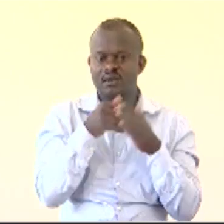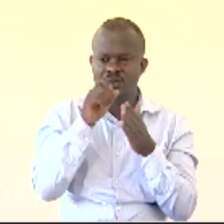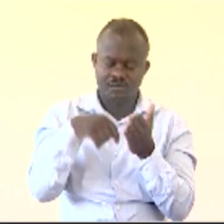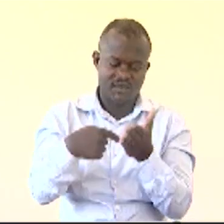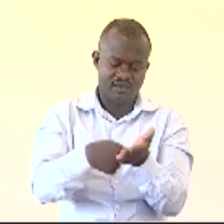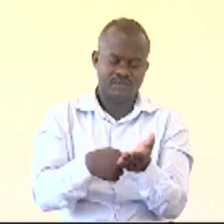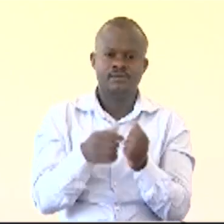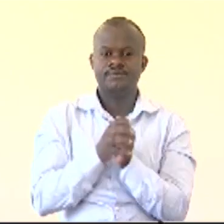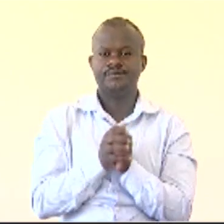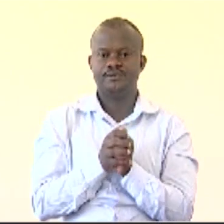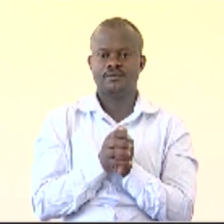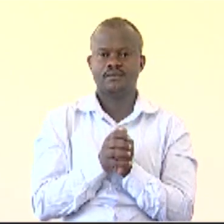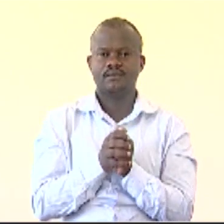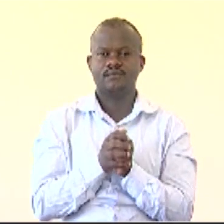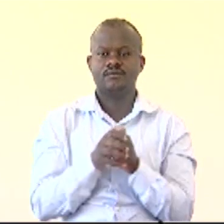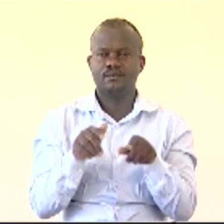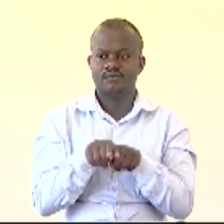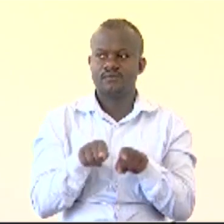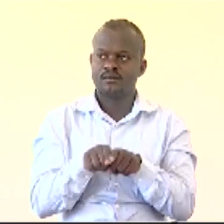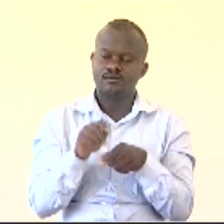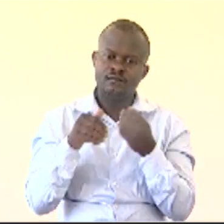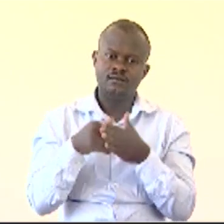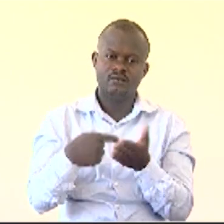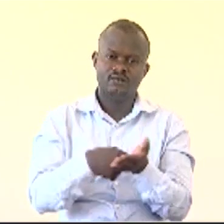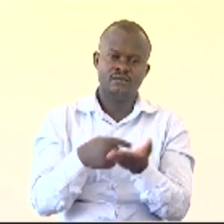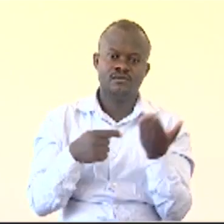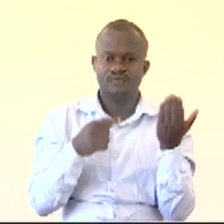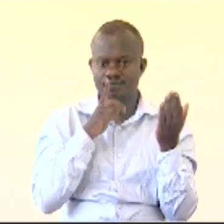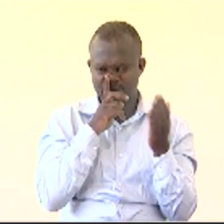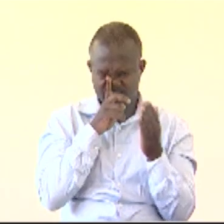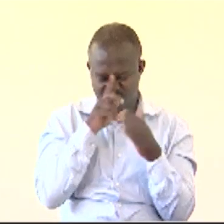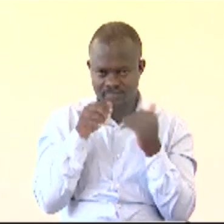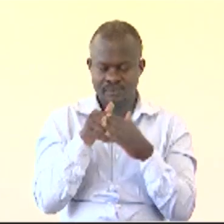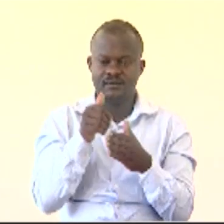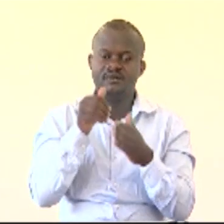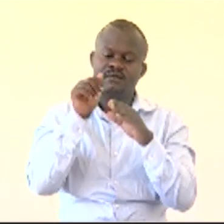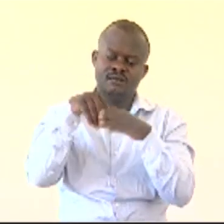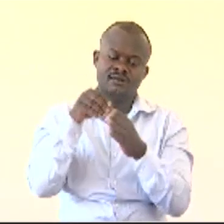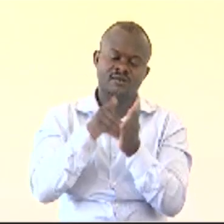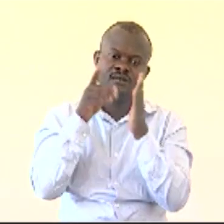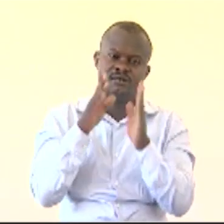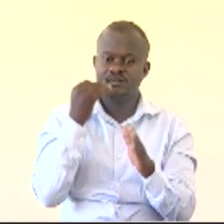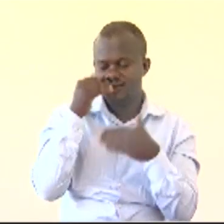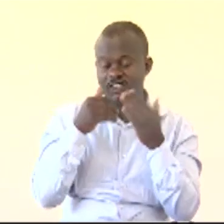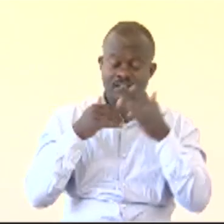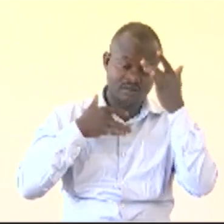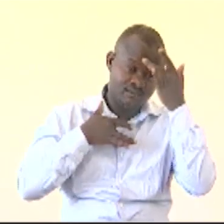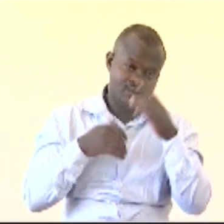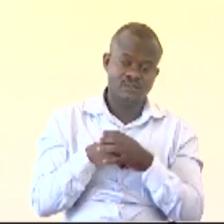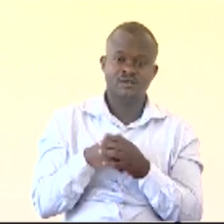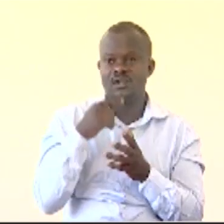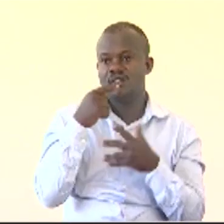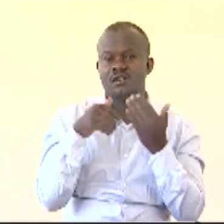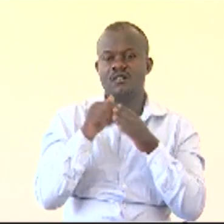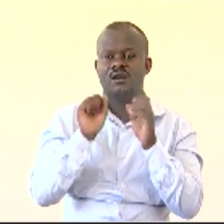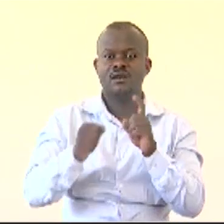vaccination. Seek a proper treatment from a qualified medical doctor in the case of the infections so that you can get